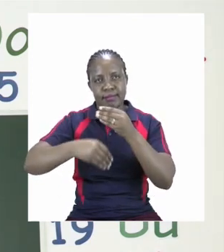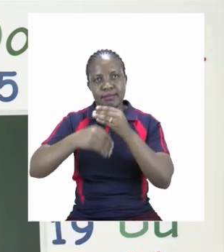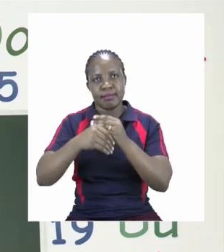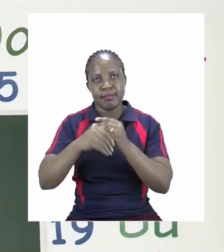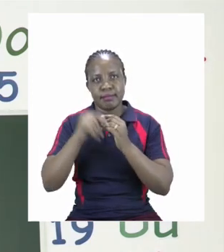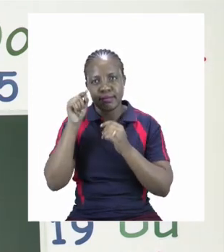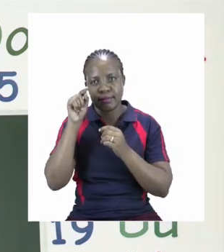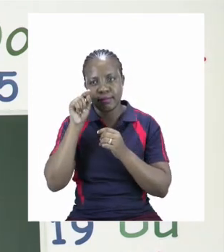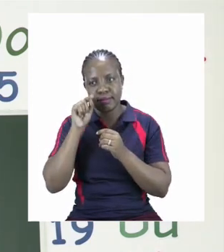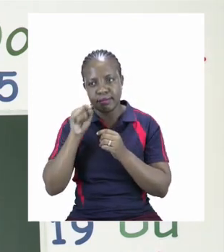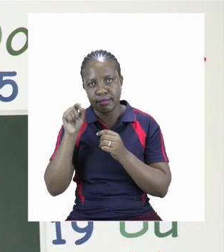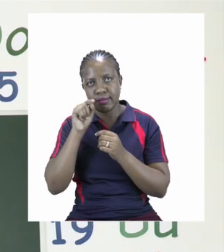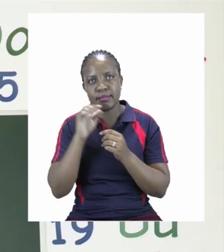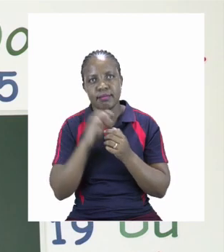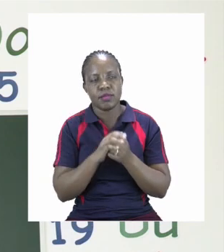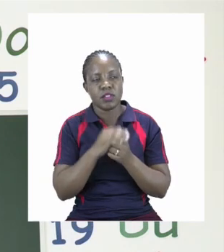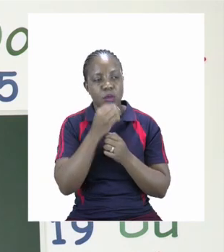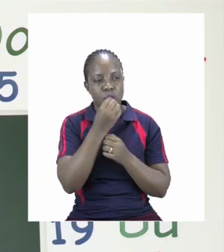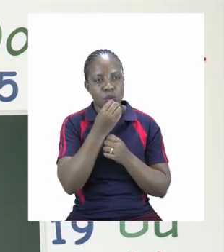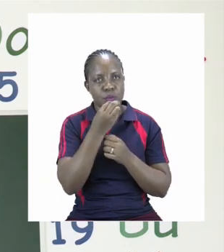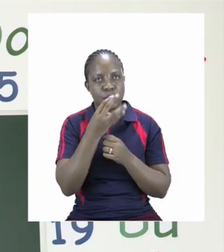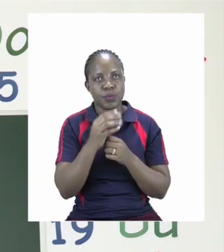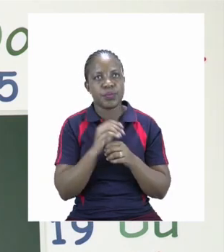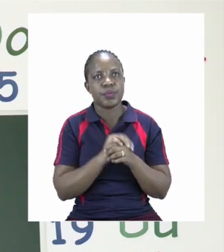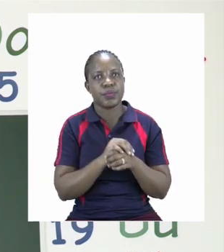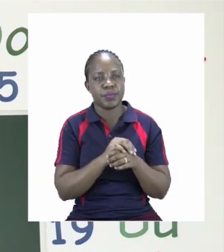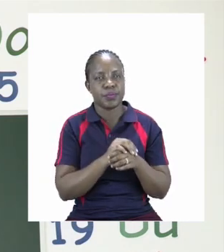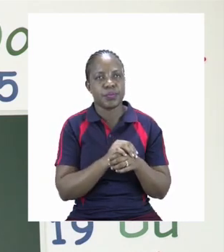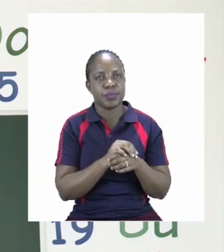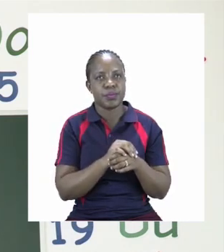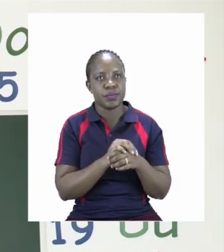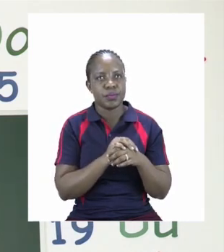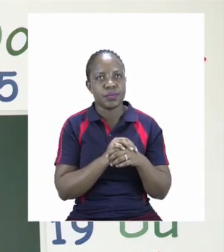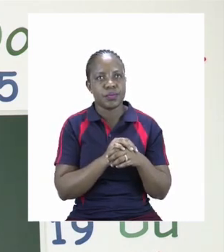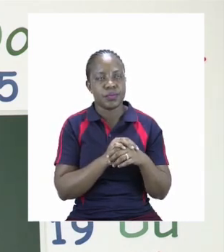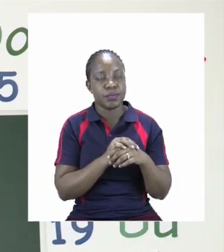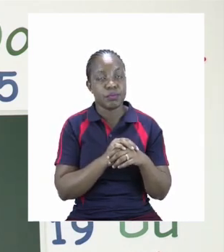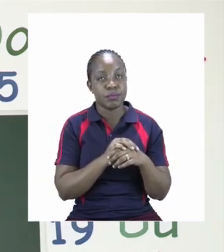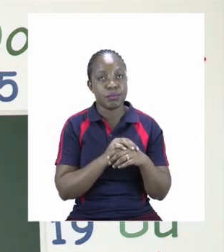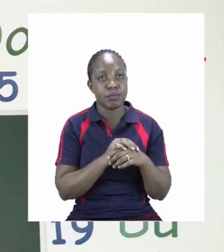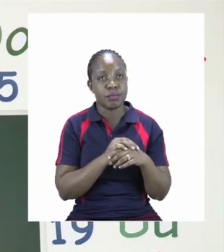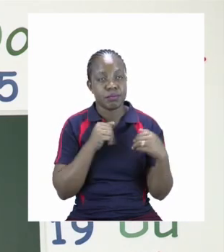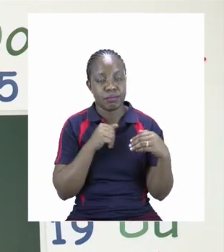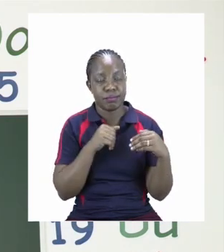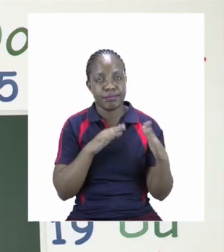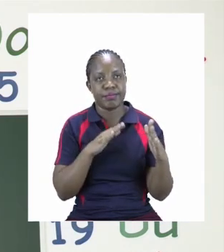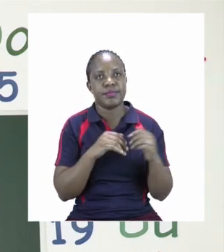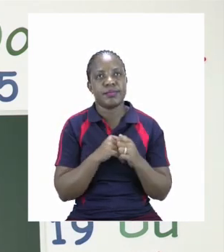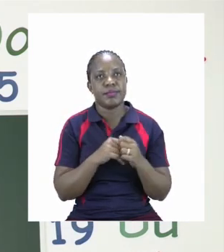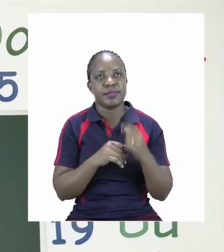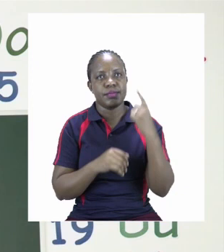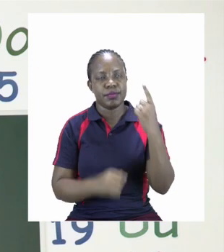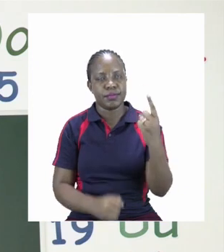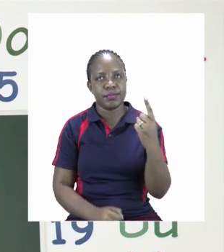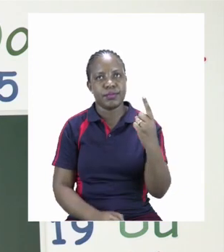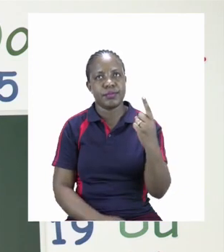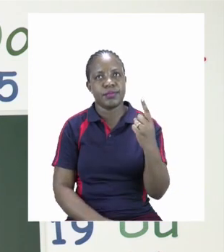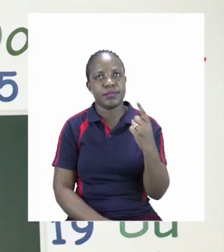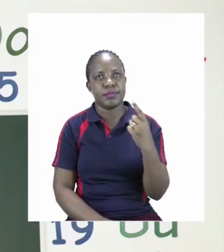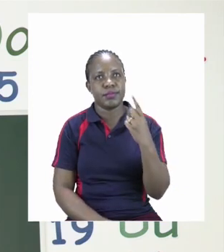by counting. Let us count together. Are you ready, everyone? Let's go.